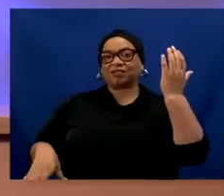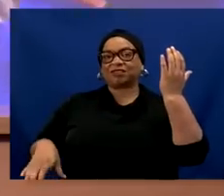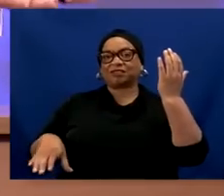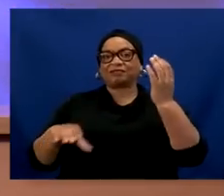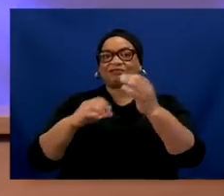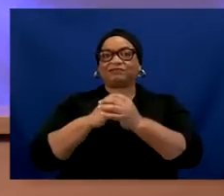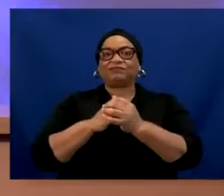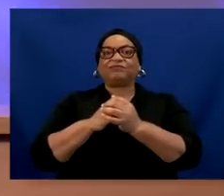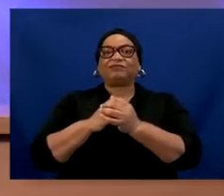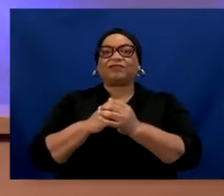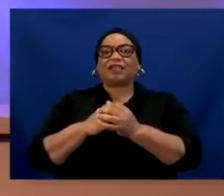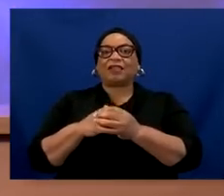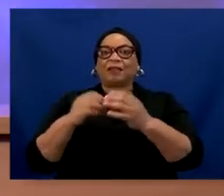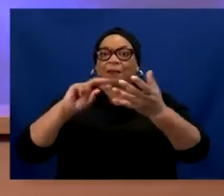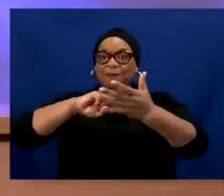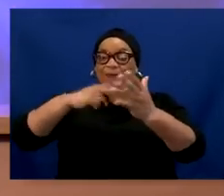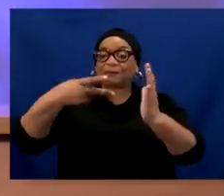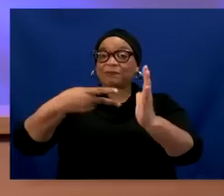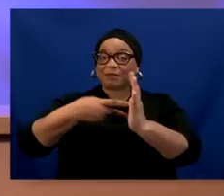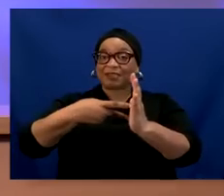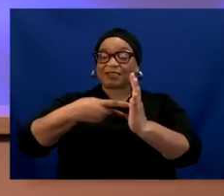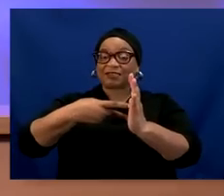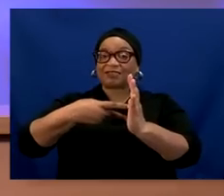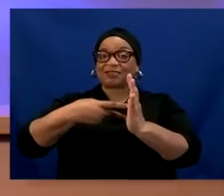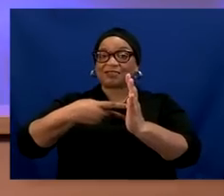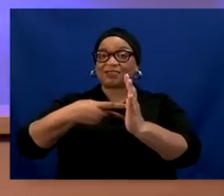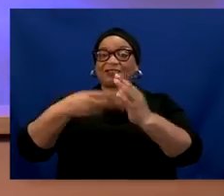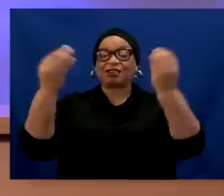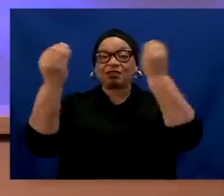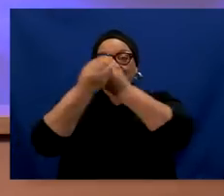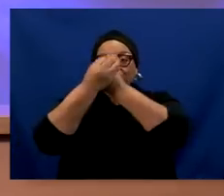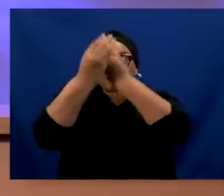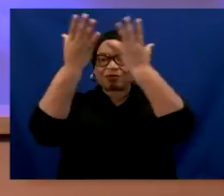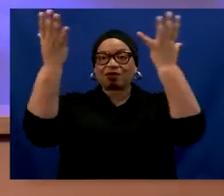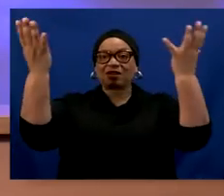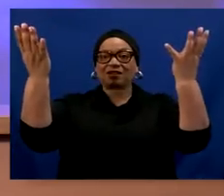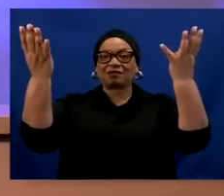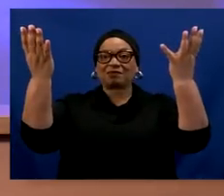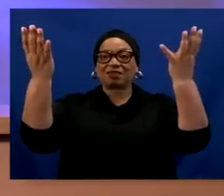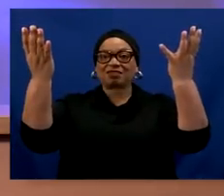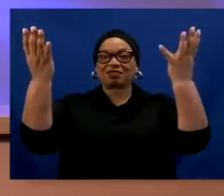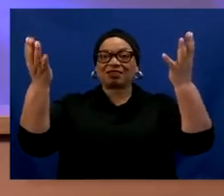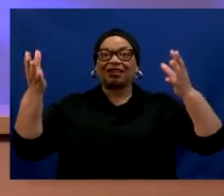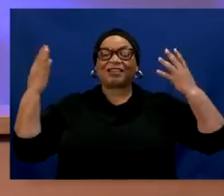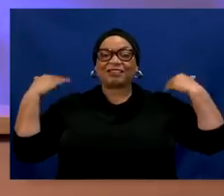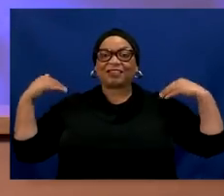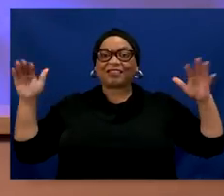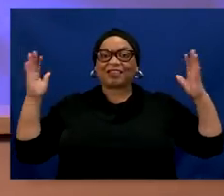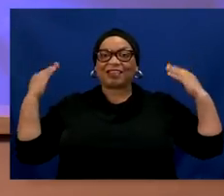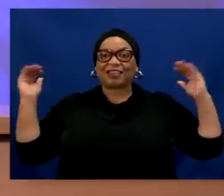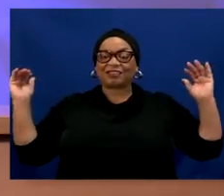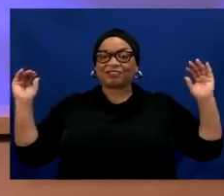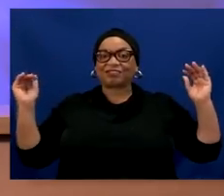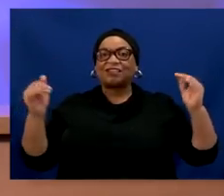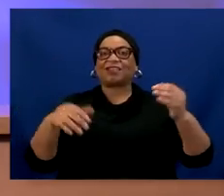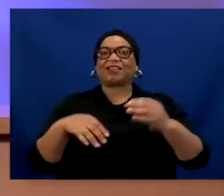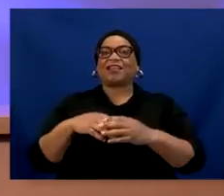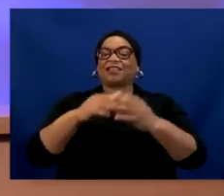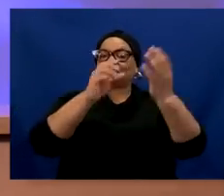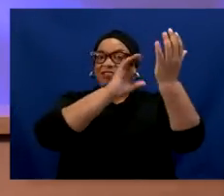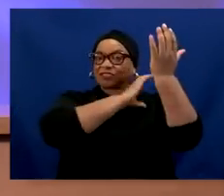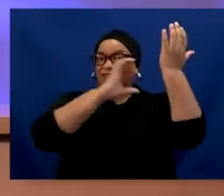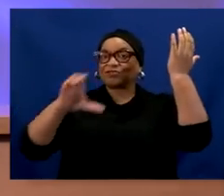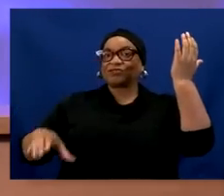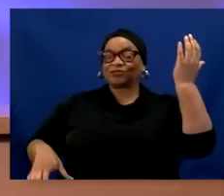big old $5 word that we like to use for the proclamation that the Christ is coming into the world, that the